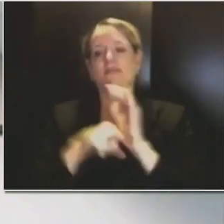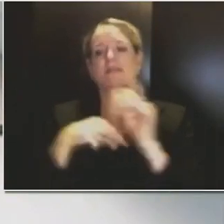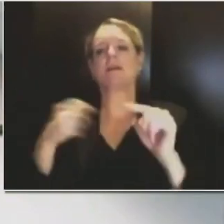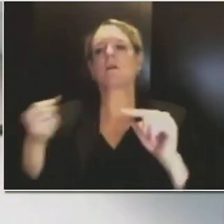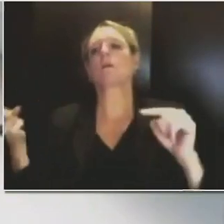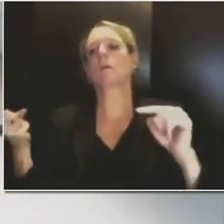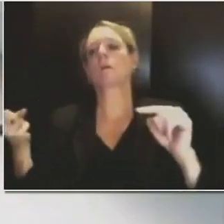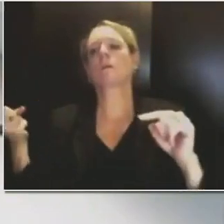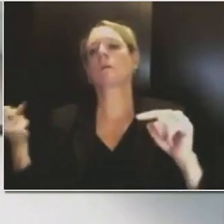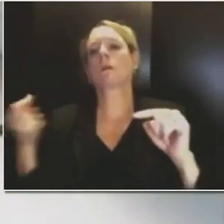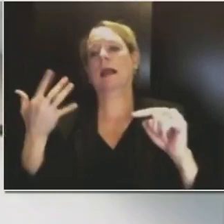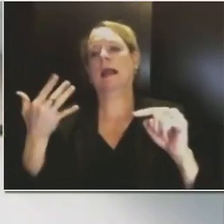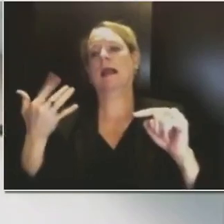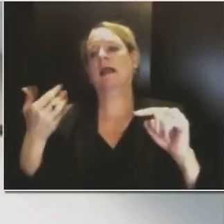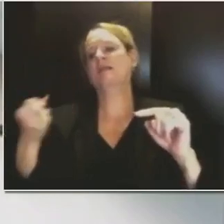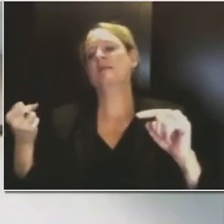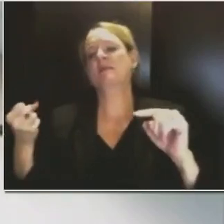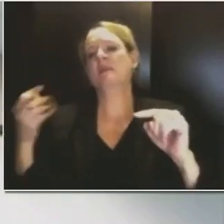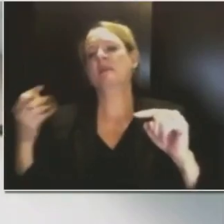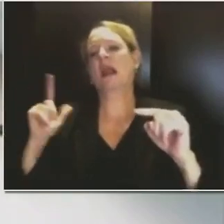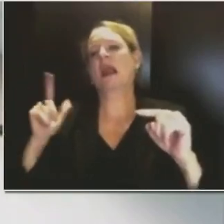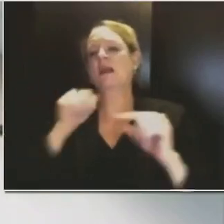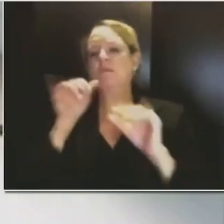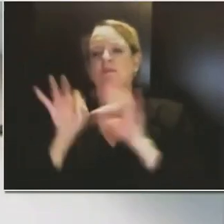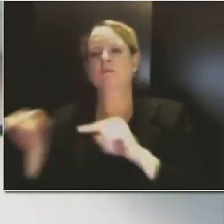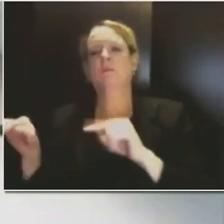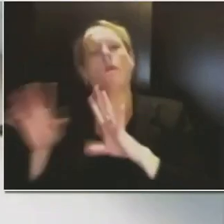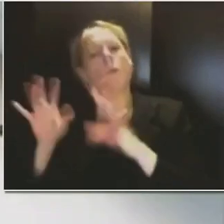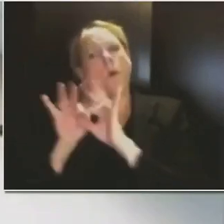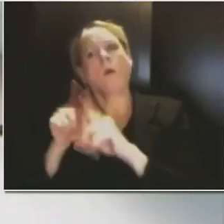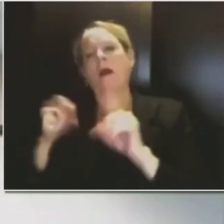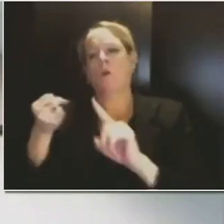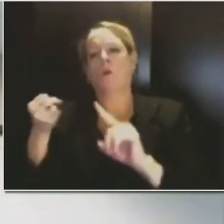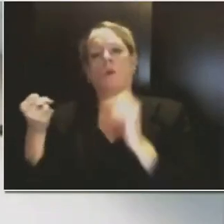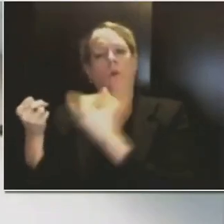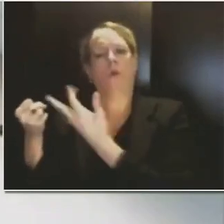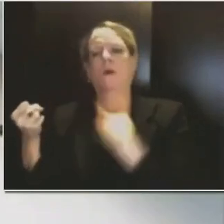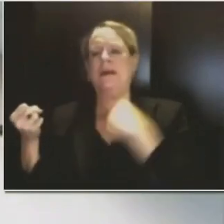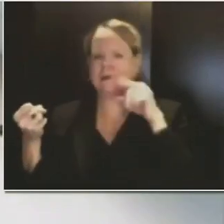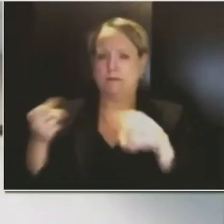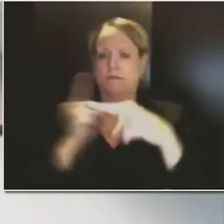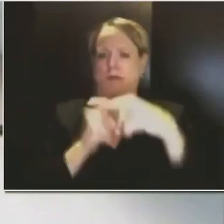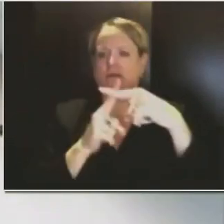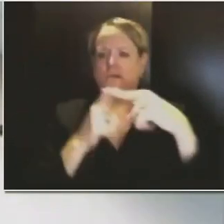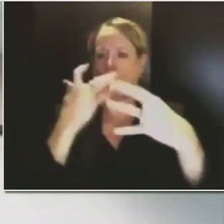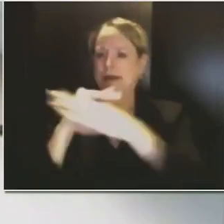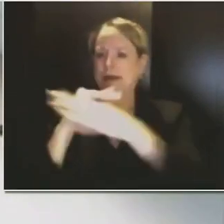of tests to do any significant decision making about how we would move forward.